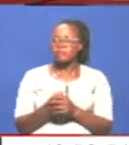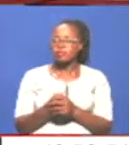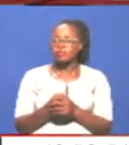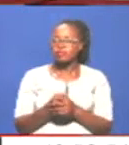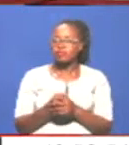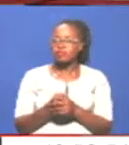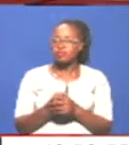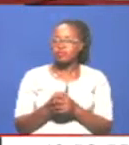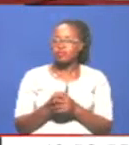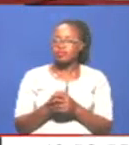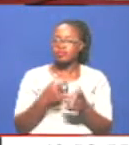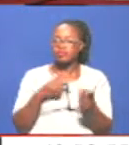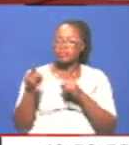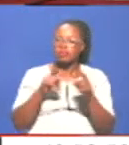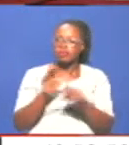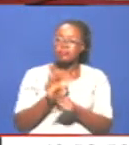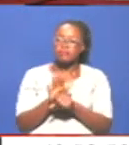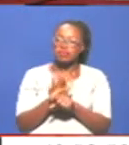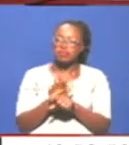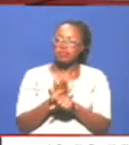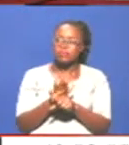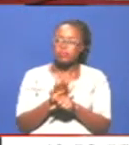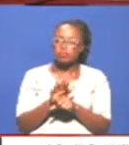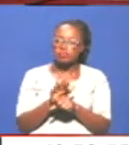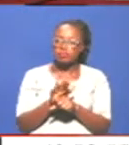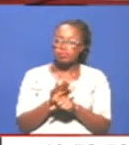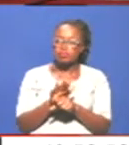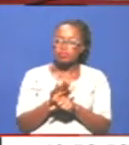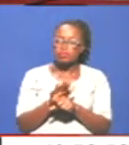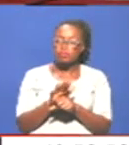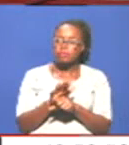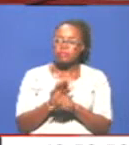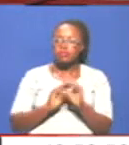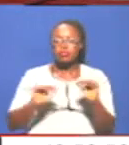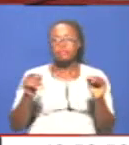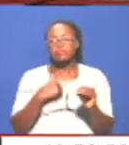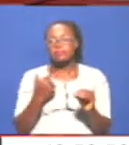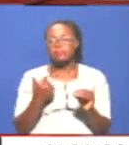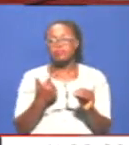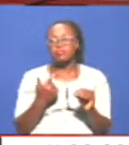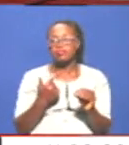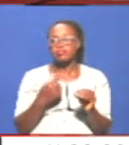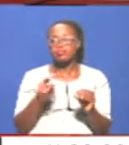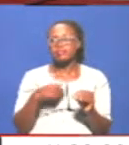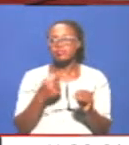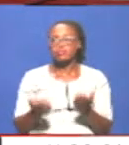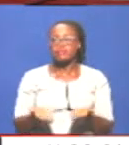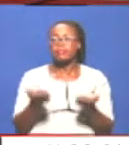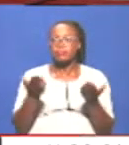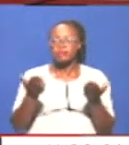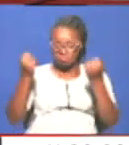me very far in the game itself and also in my education. I've seen myself improving in my